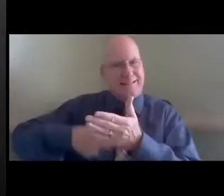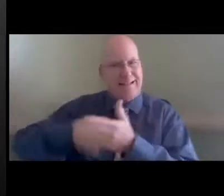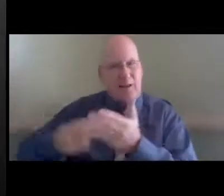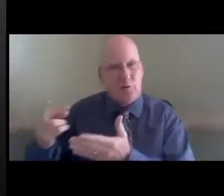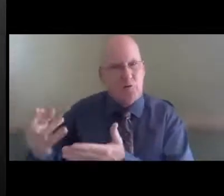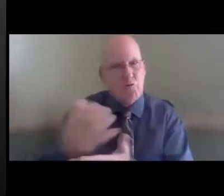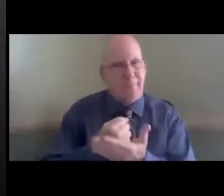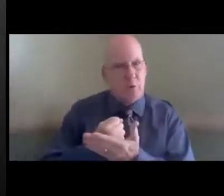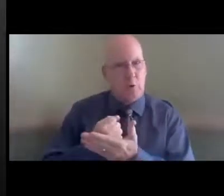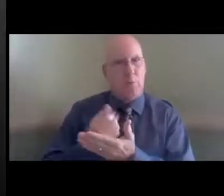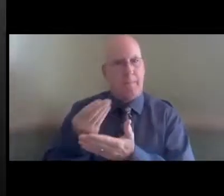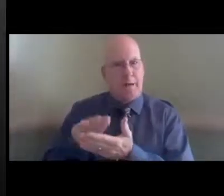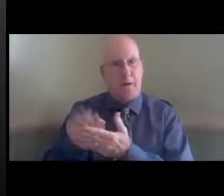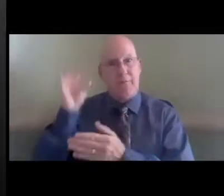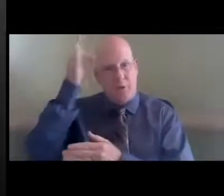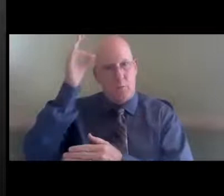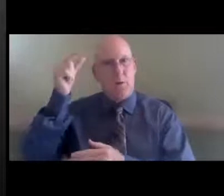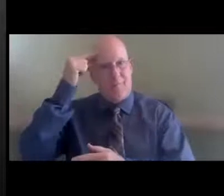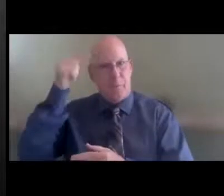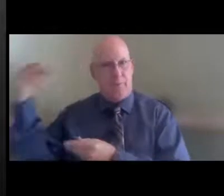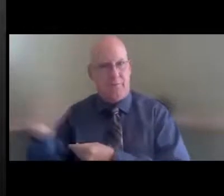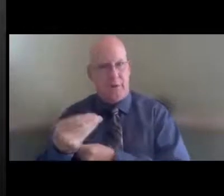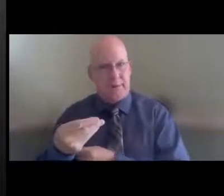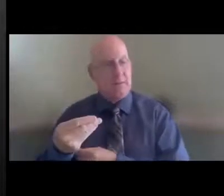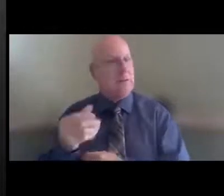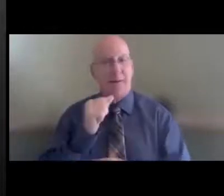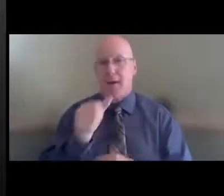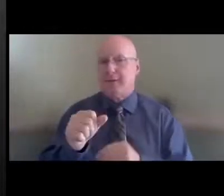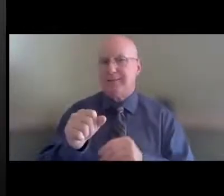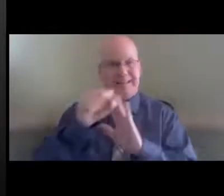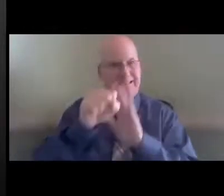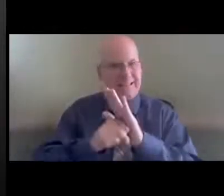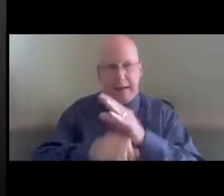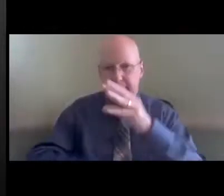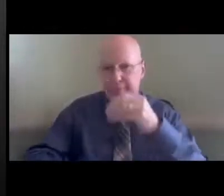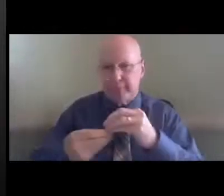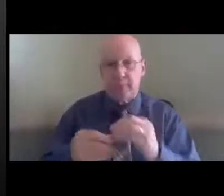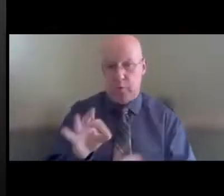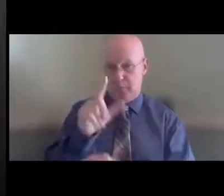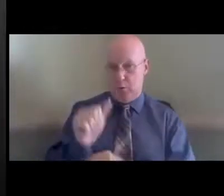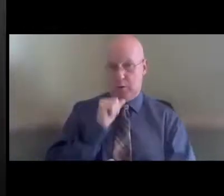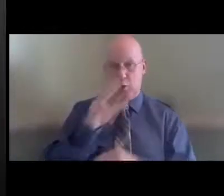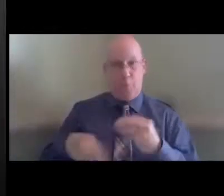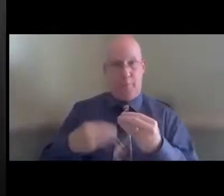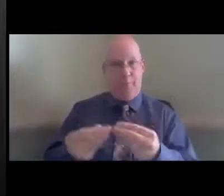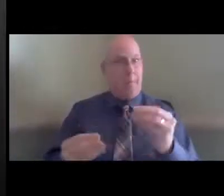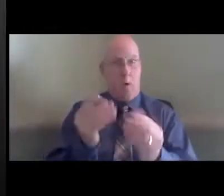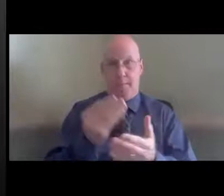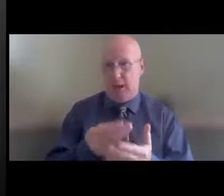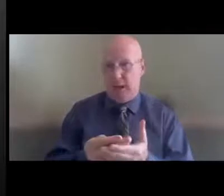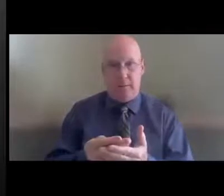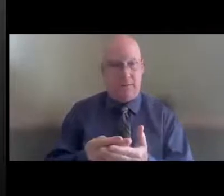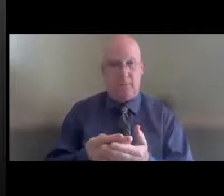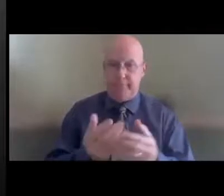that the federal government has. There is no state addition to this. So Florida does not provide additional funds on